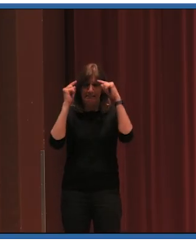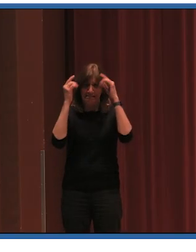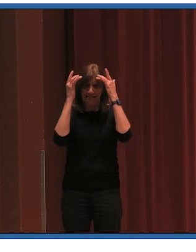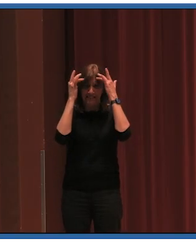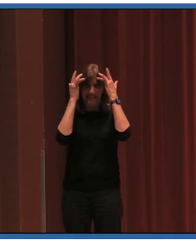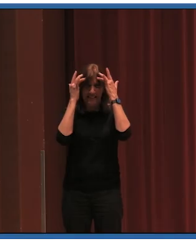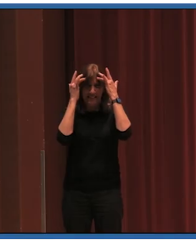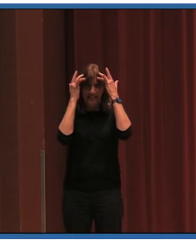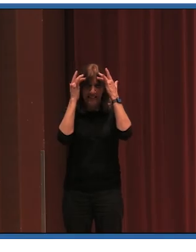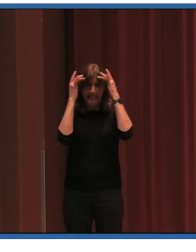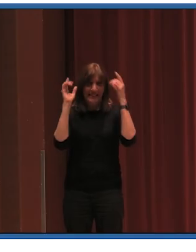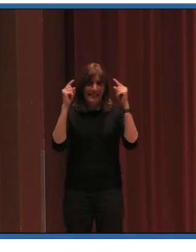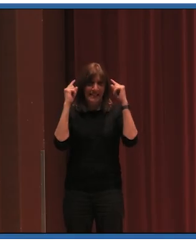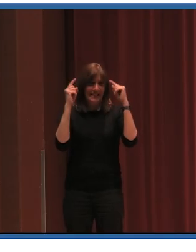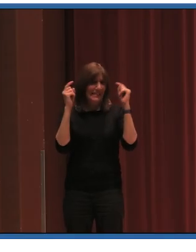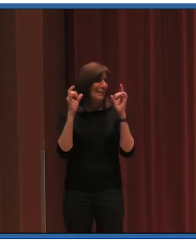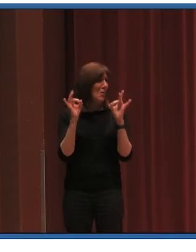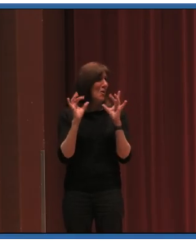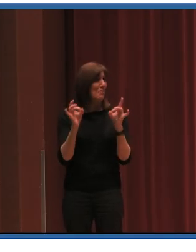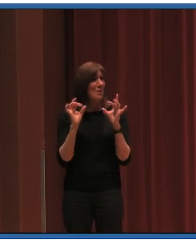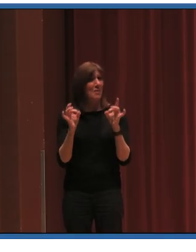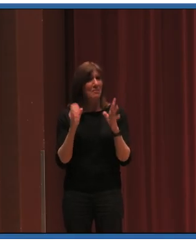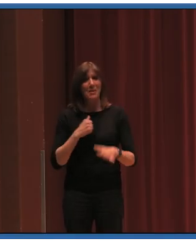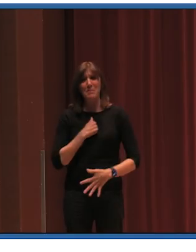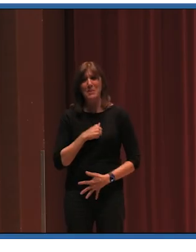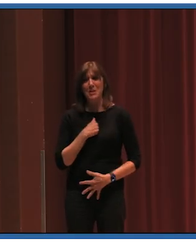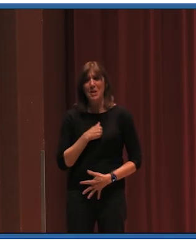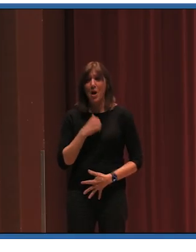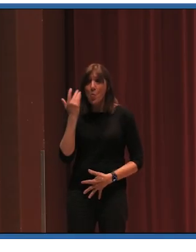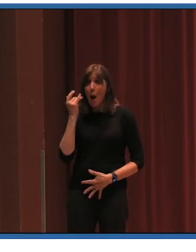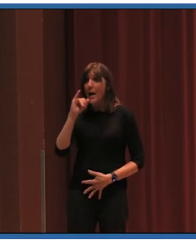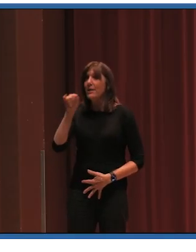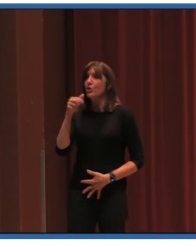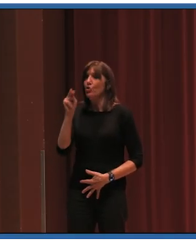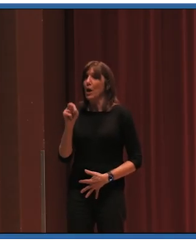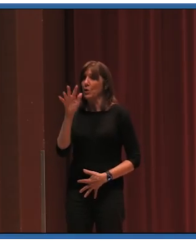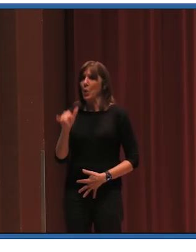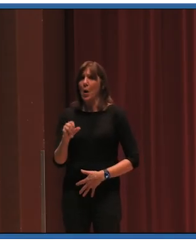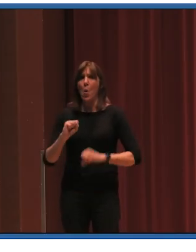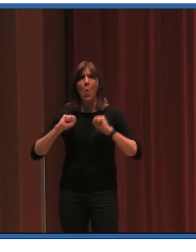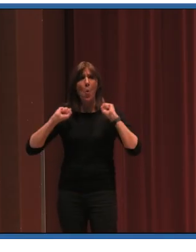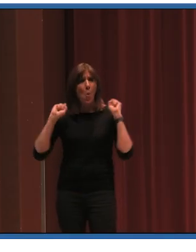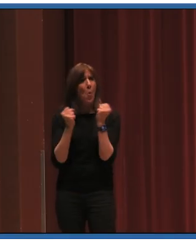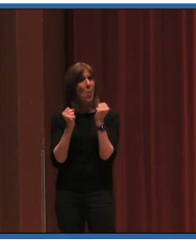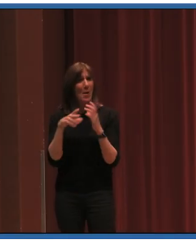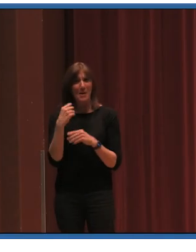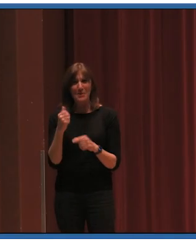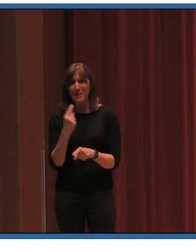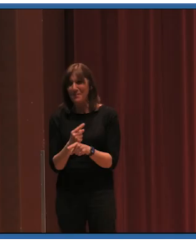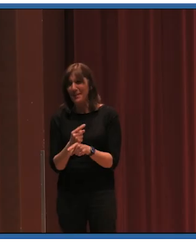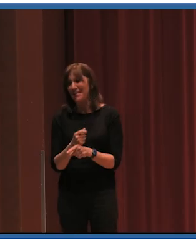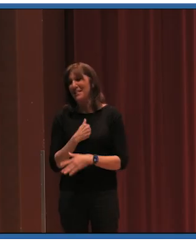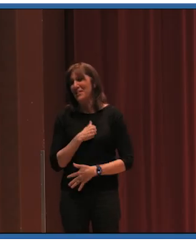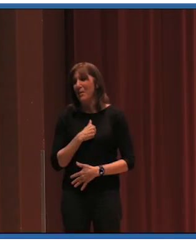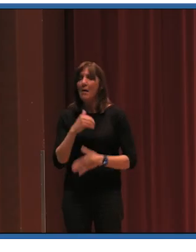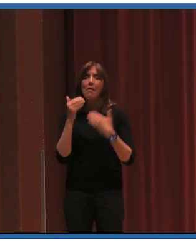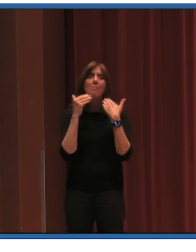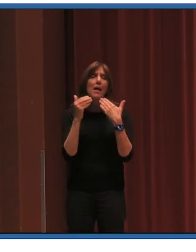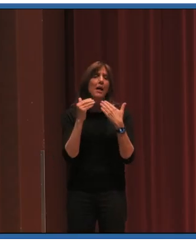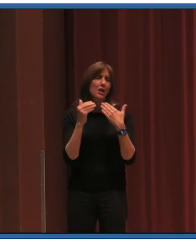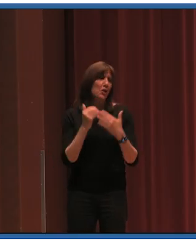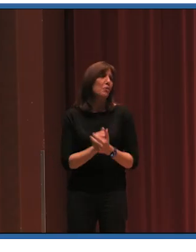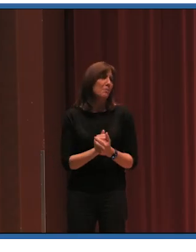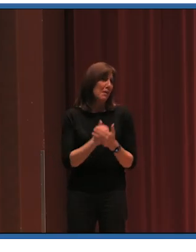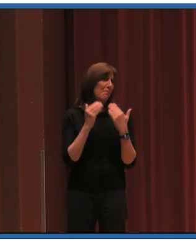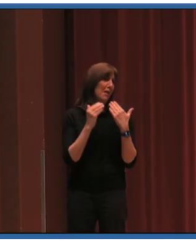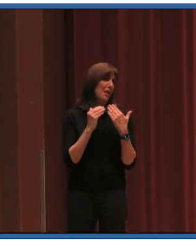that you wouldn't believe at the moment because it's January and it is what it is. So thank you for your grace in this